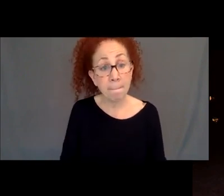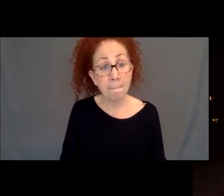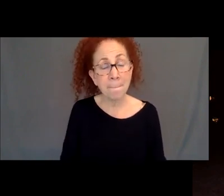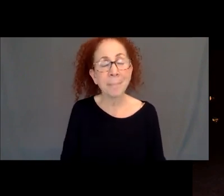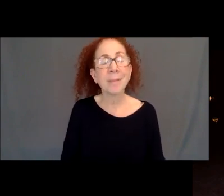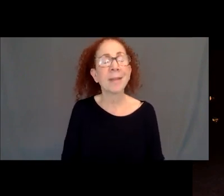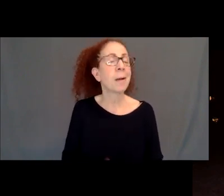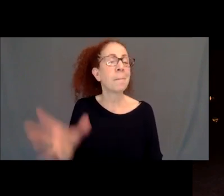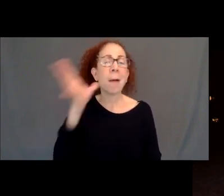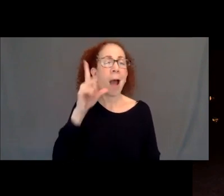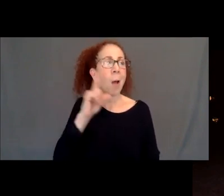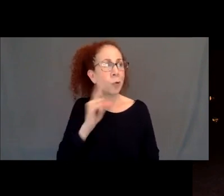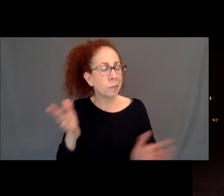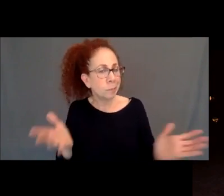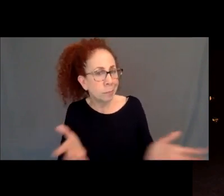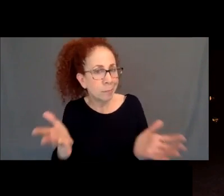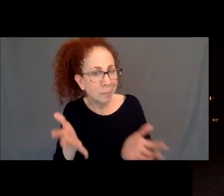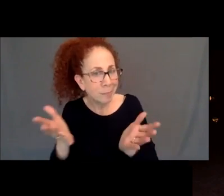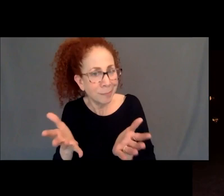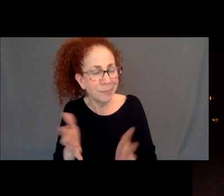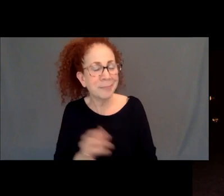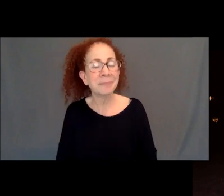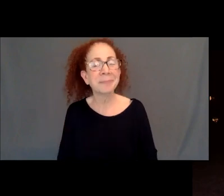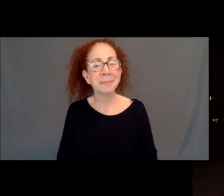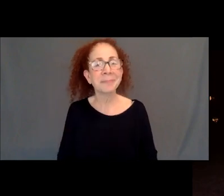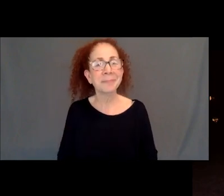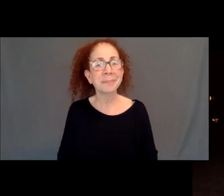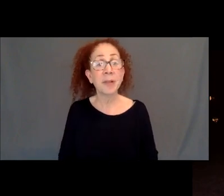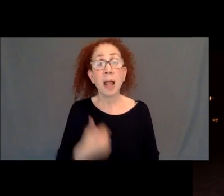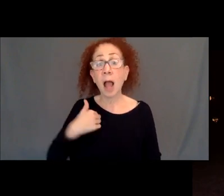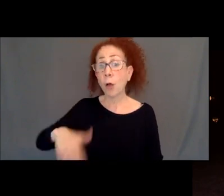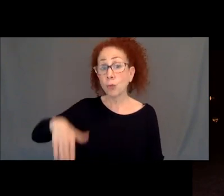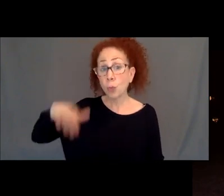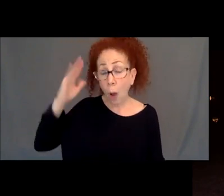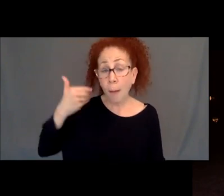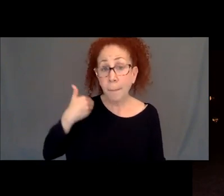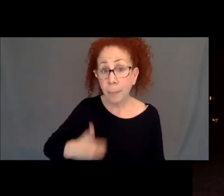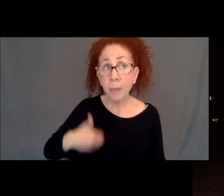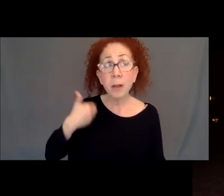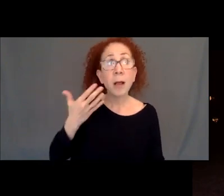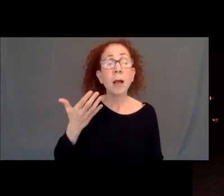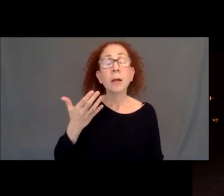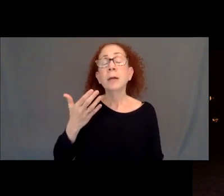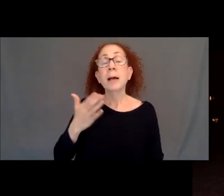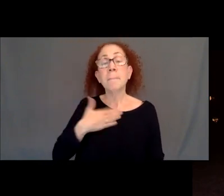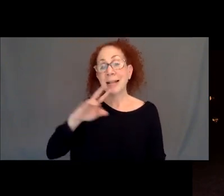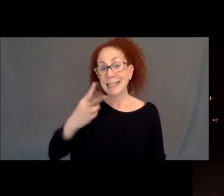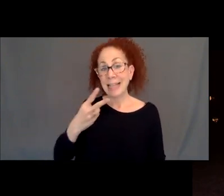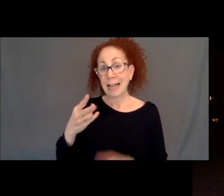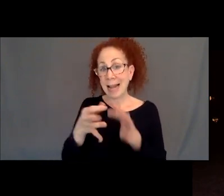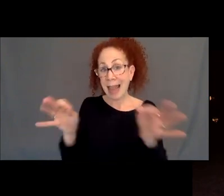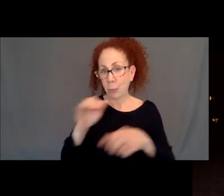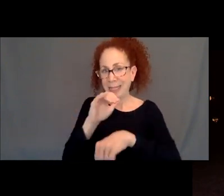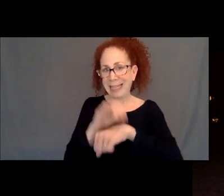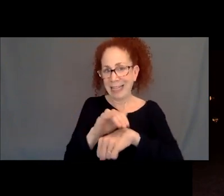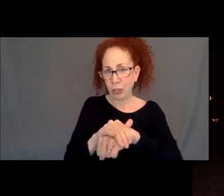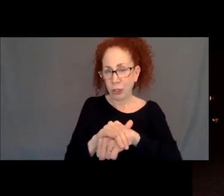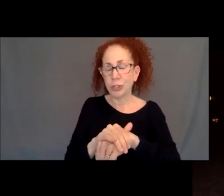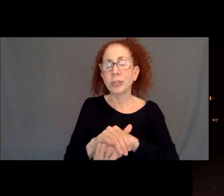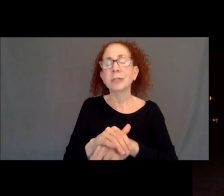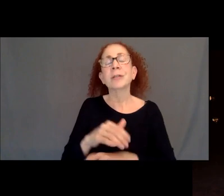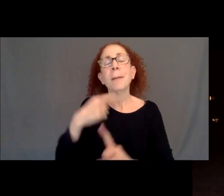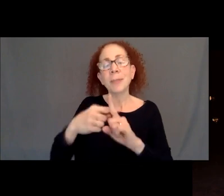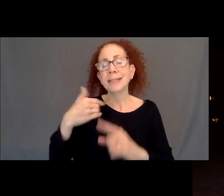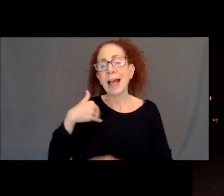My mom kind of really pushed me into it. So I actually grew up as English is my second language and also